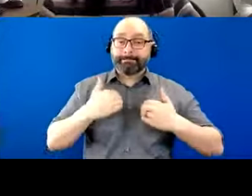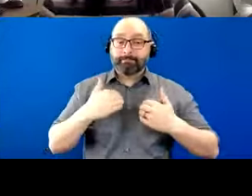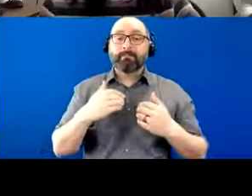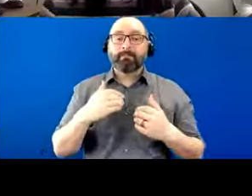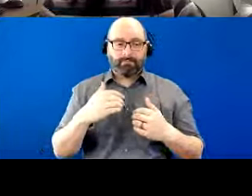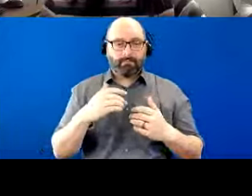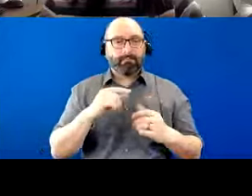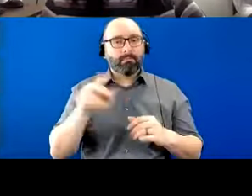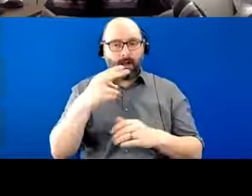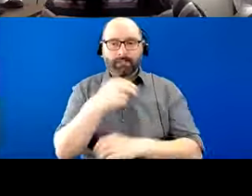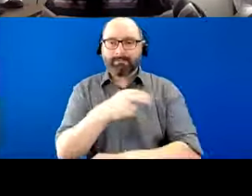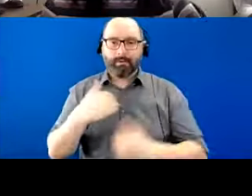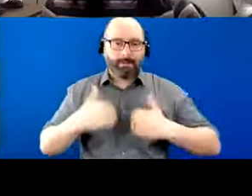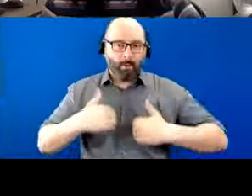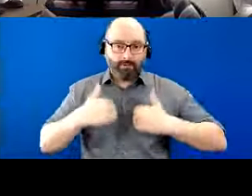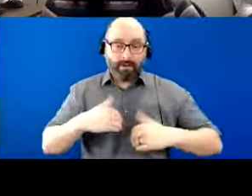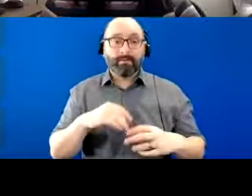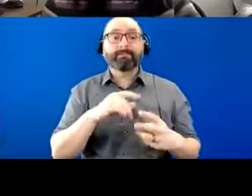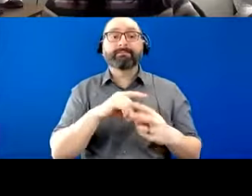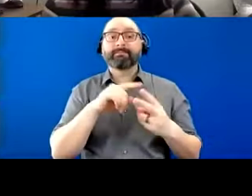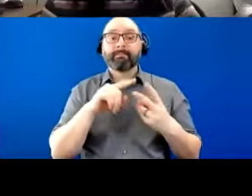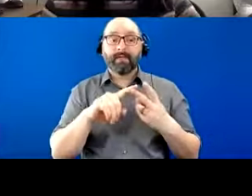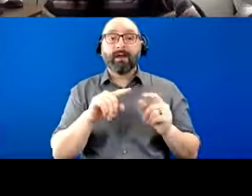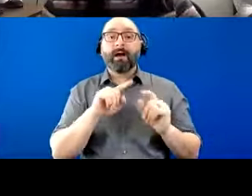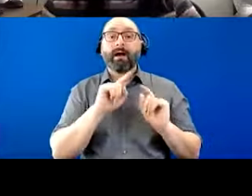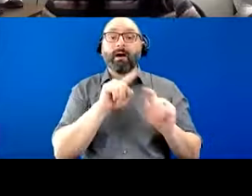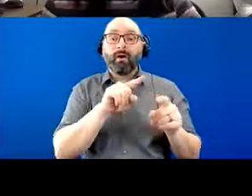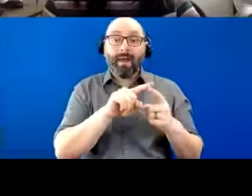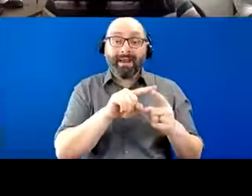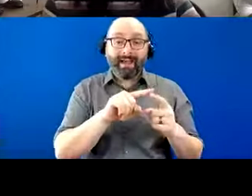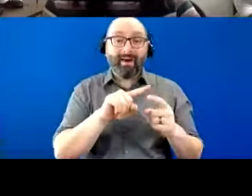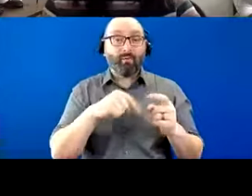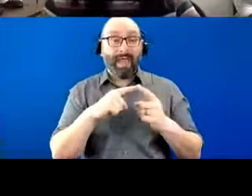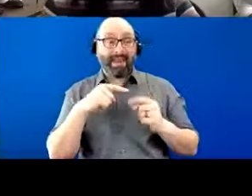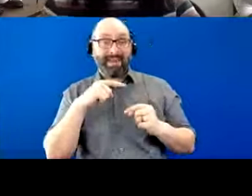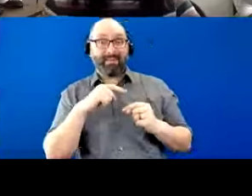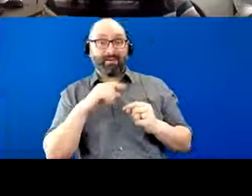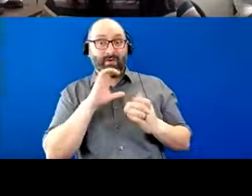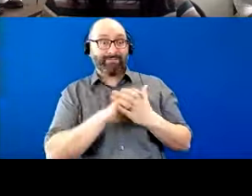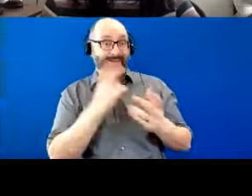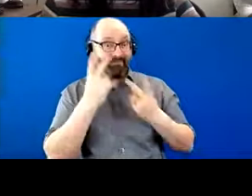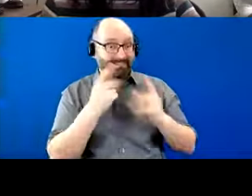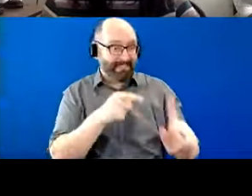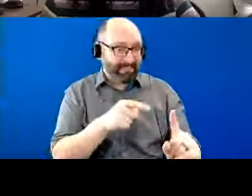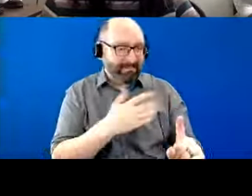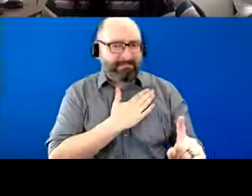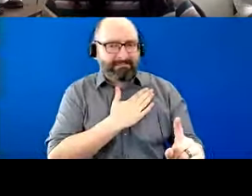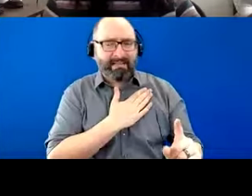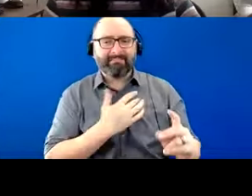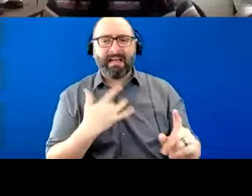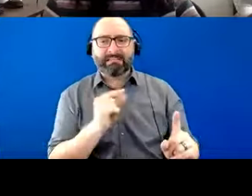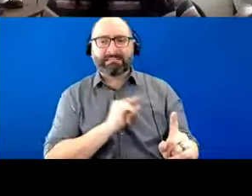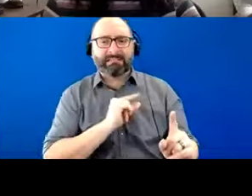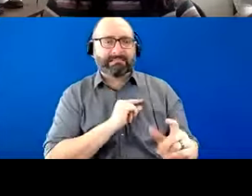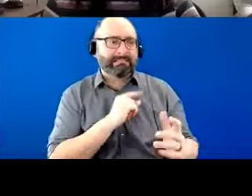facility. When she visited him, she felt really guilty about him being there, and said, what have I done? He was a